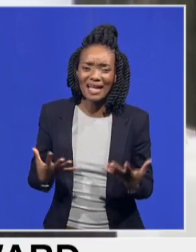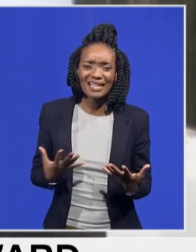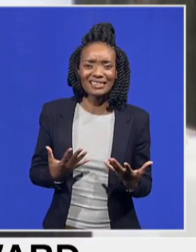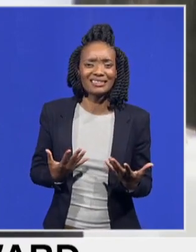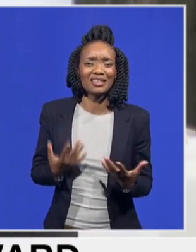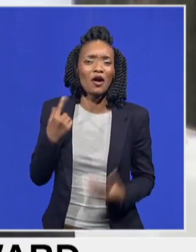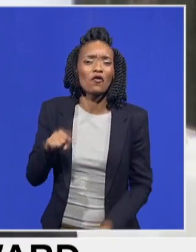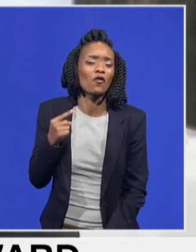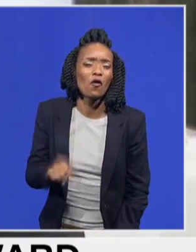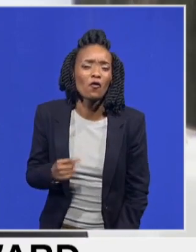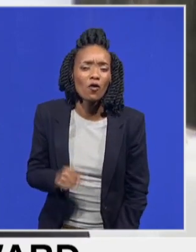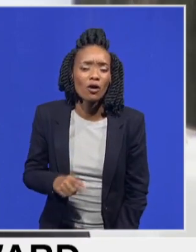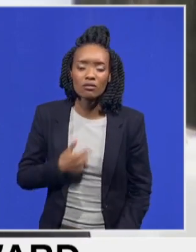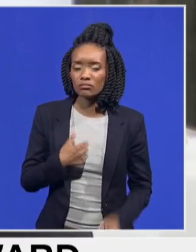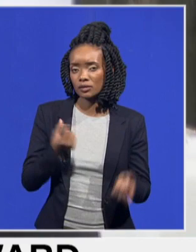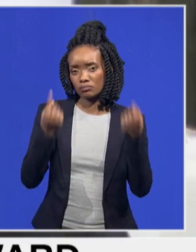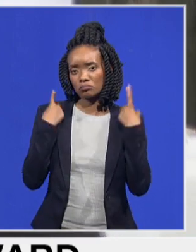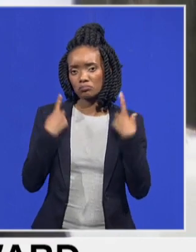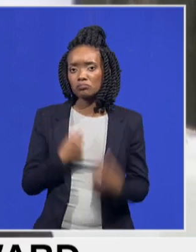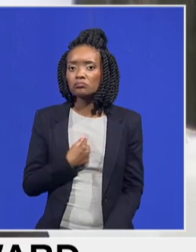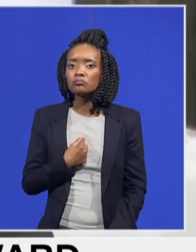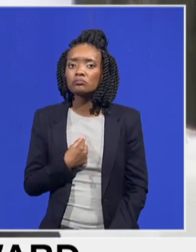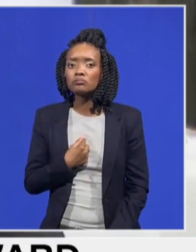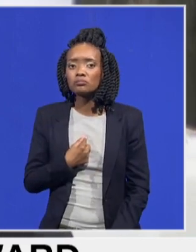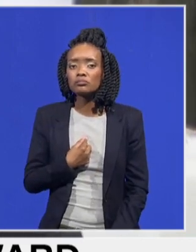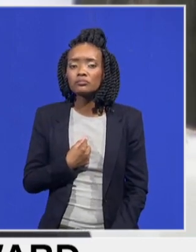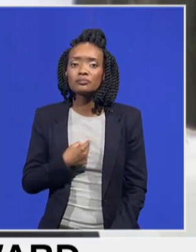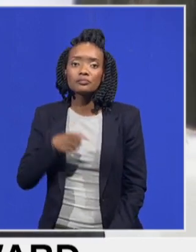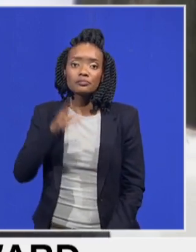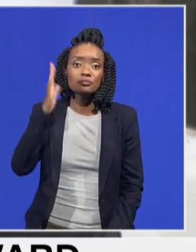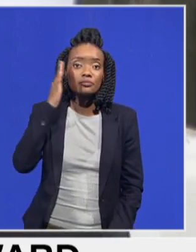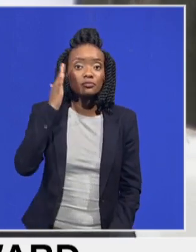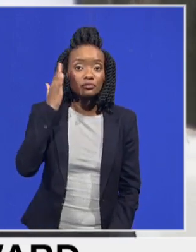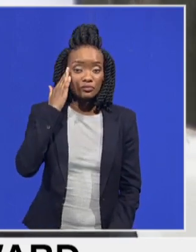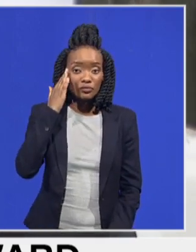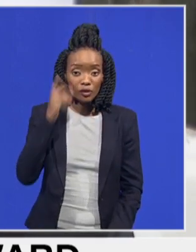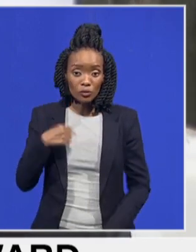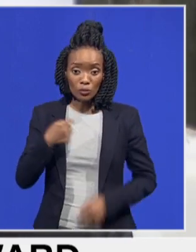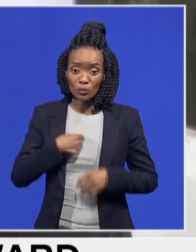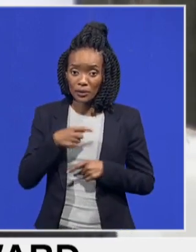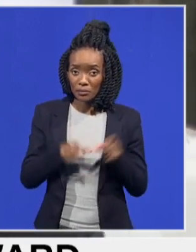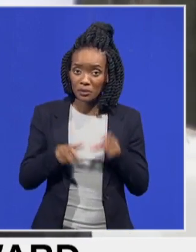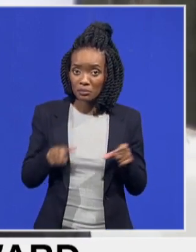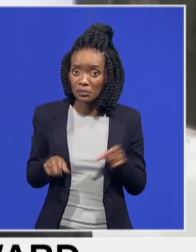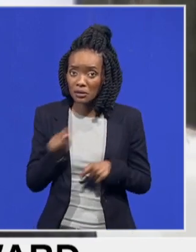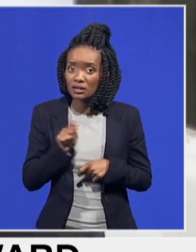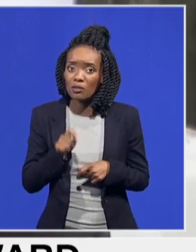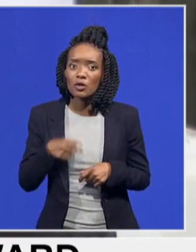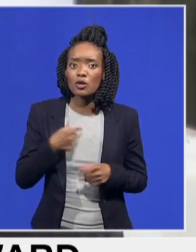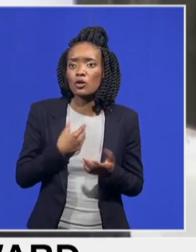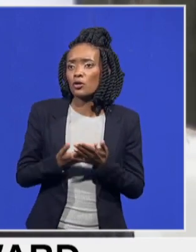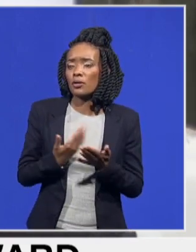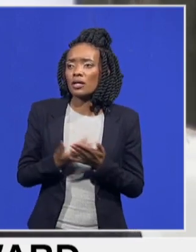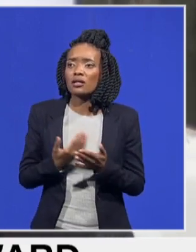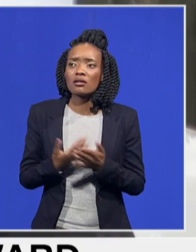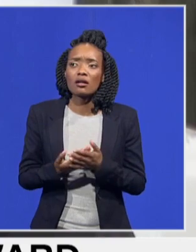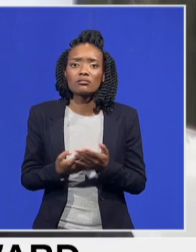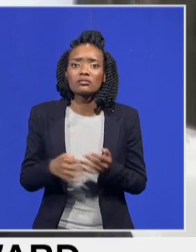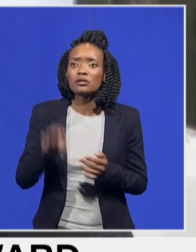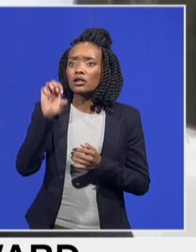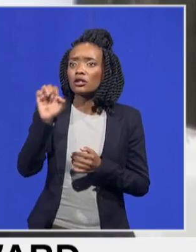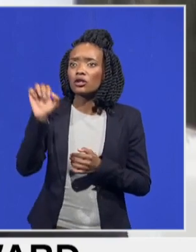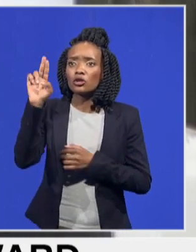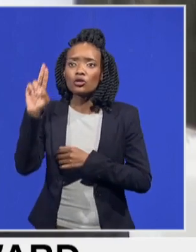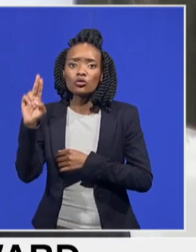I don't understand the reason. You know, for Taiwanese people, we can go to EU country or free